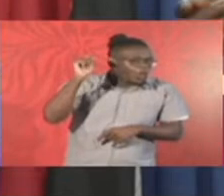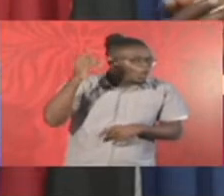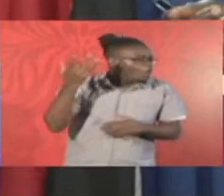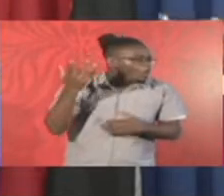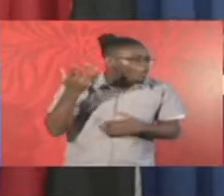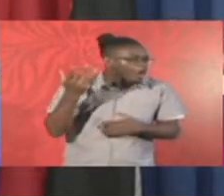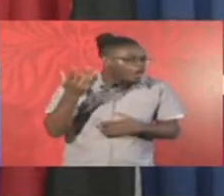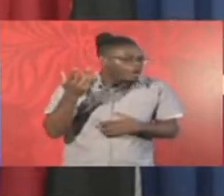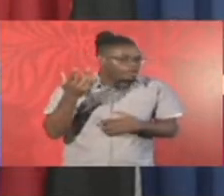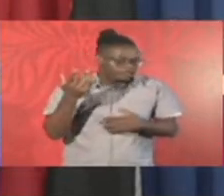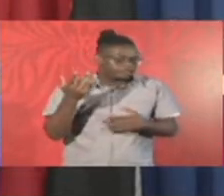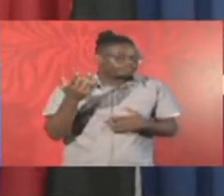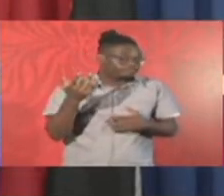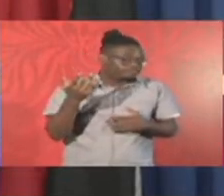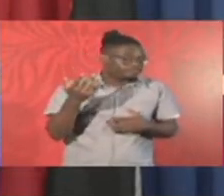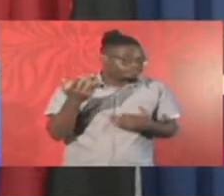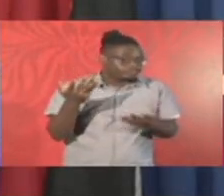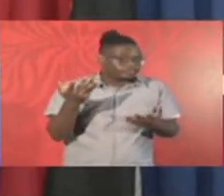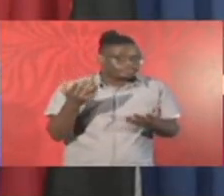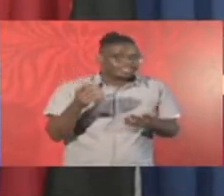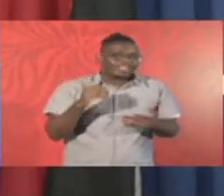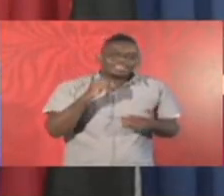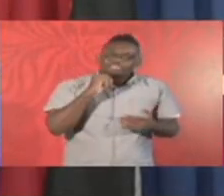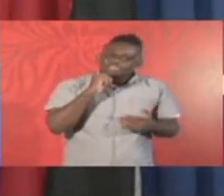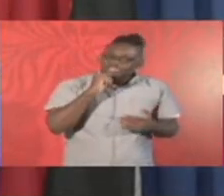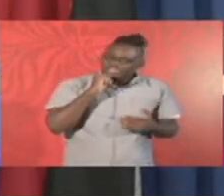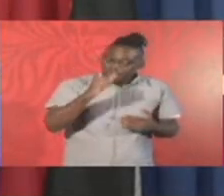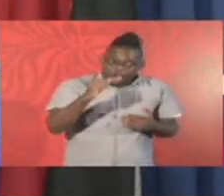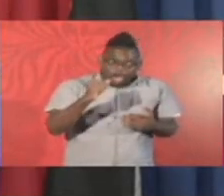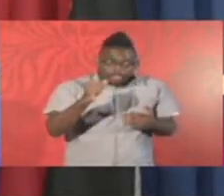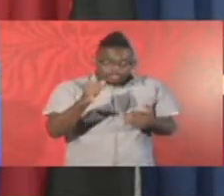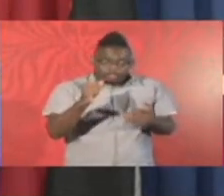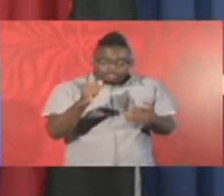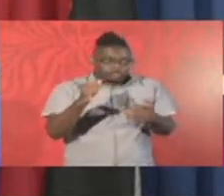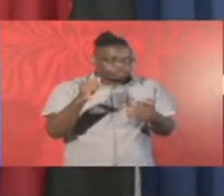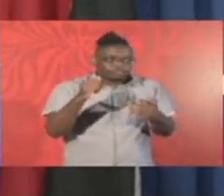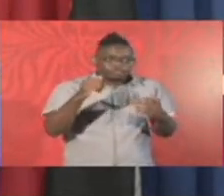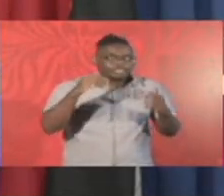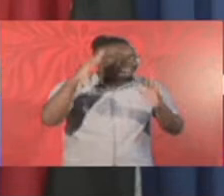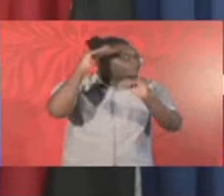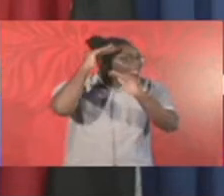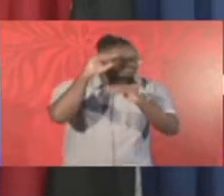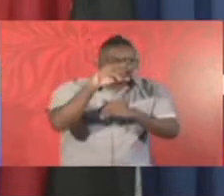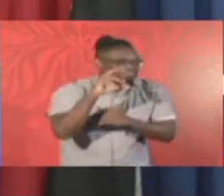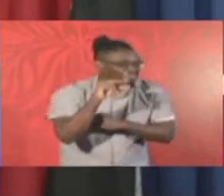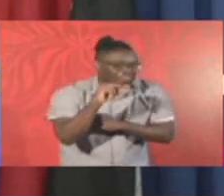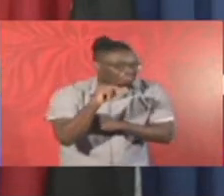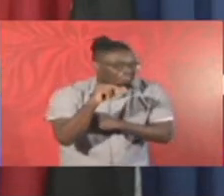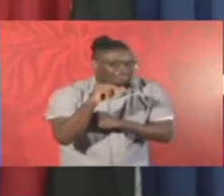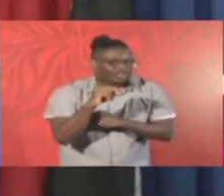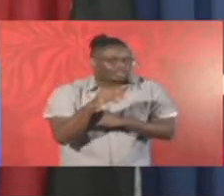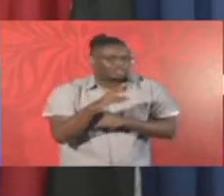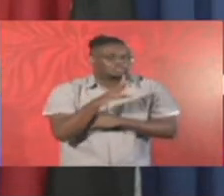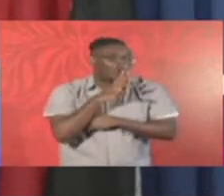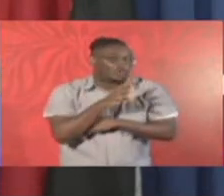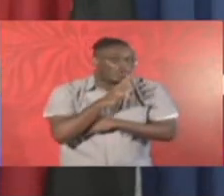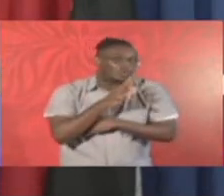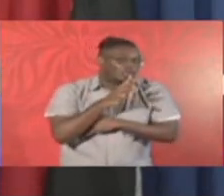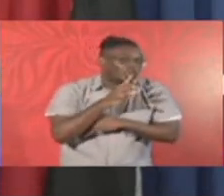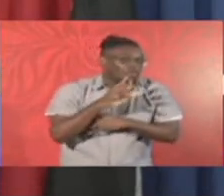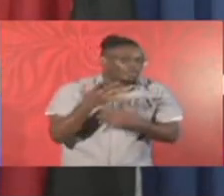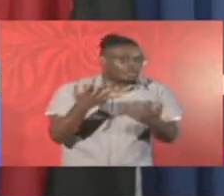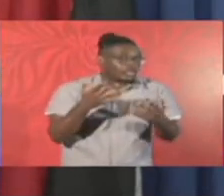you know, that is not what we expected when we spoke. That is not what we expected when we spoke in